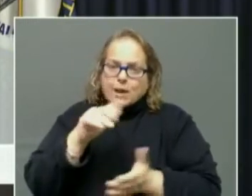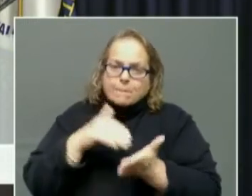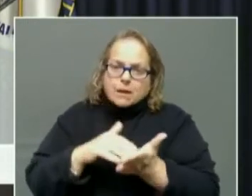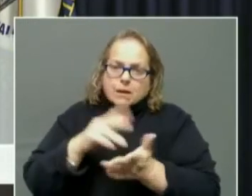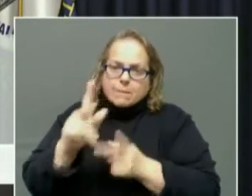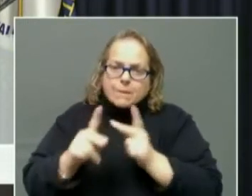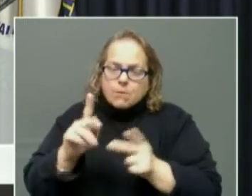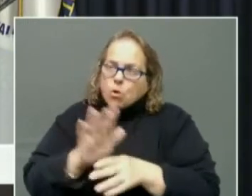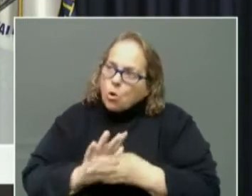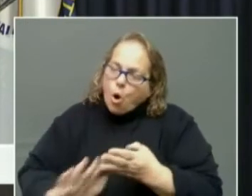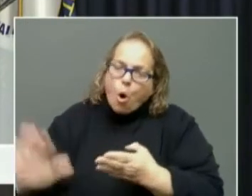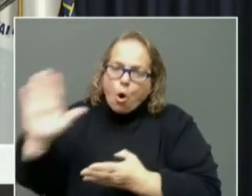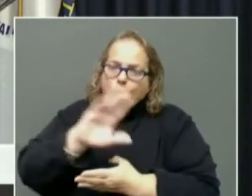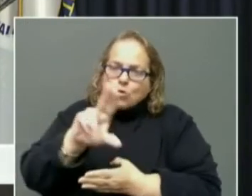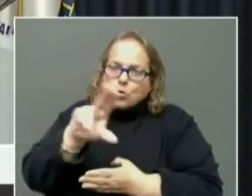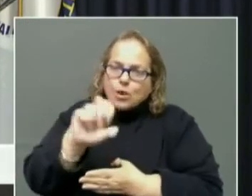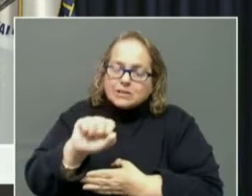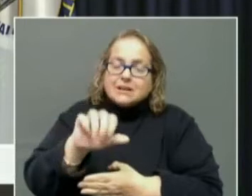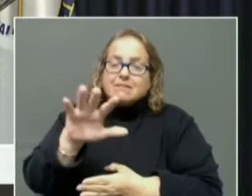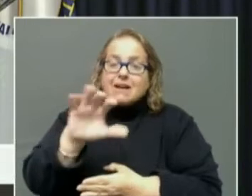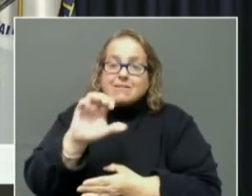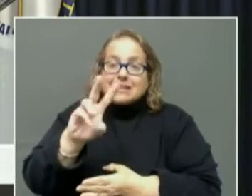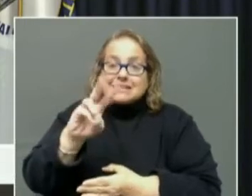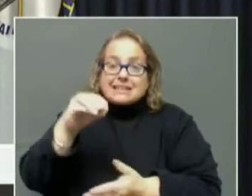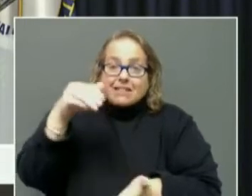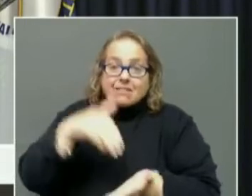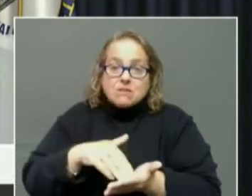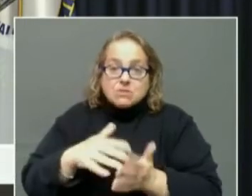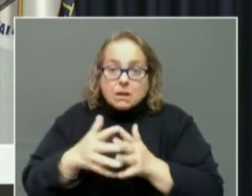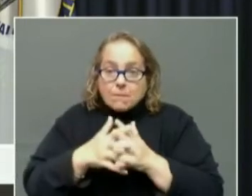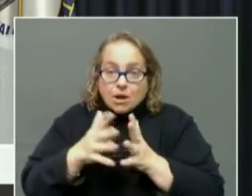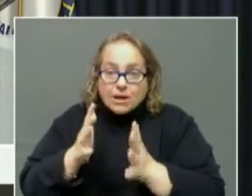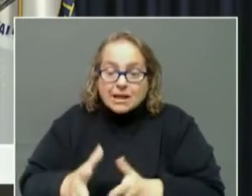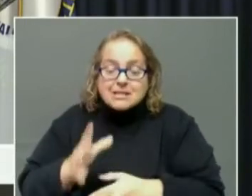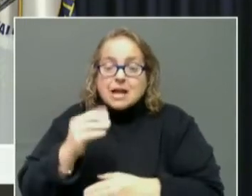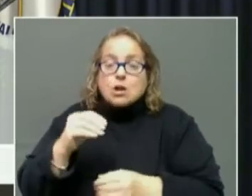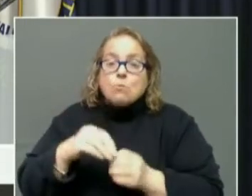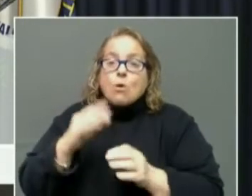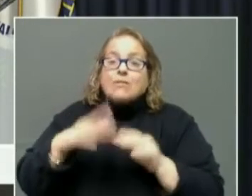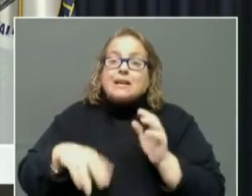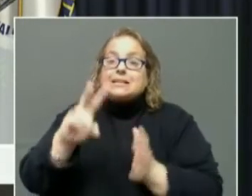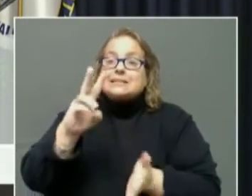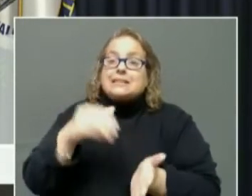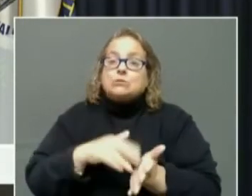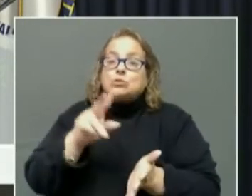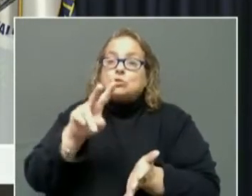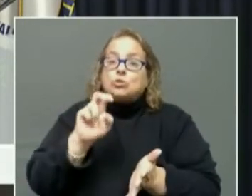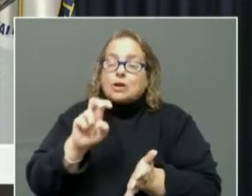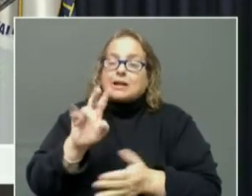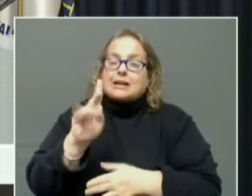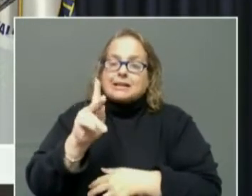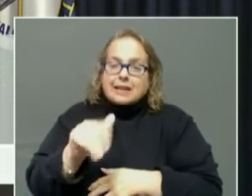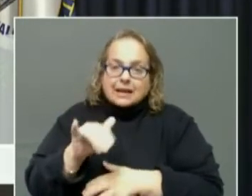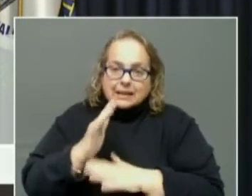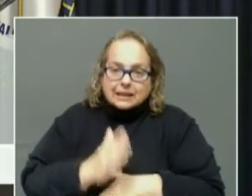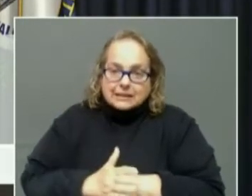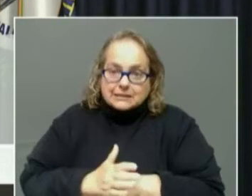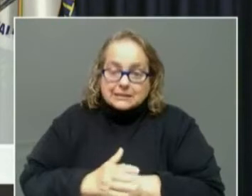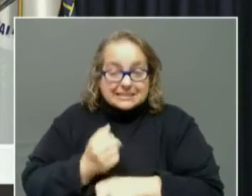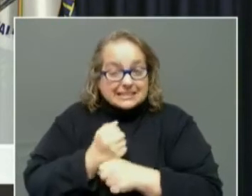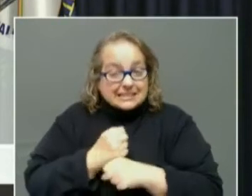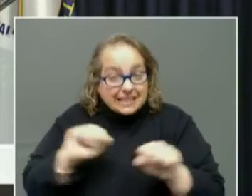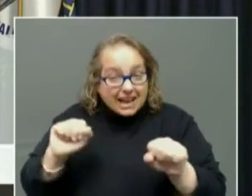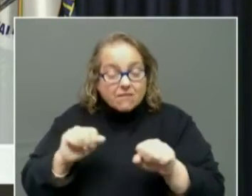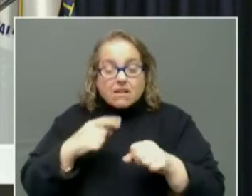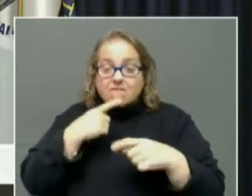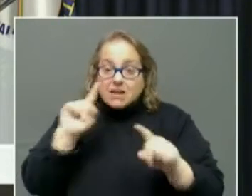worldwide, approximately 560,000 Americans, and more than 6,200 Kentuckians. Safe and effective vaccines